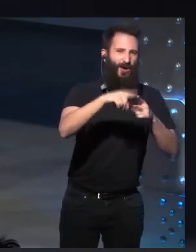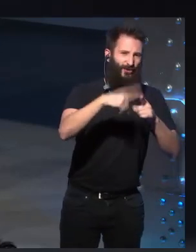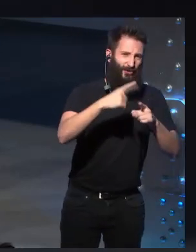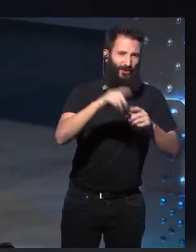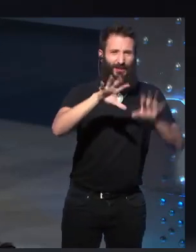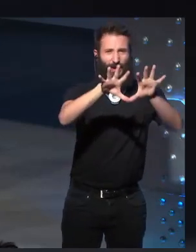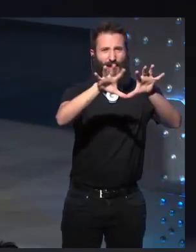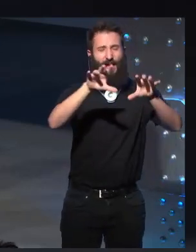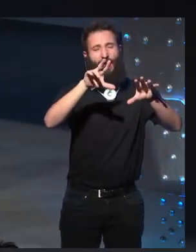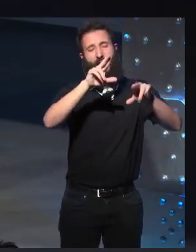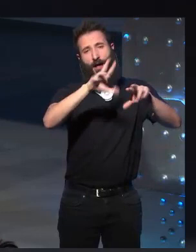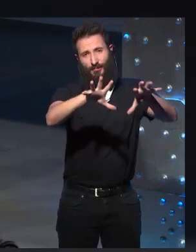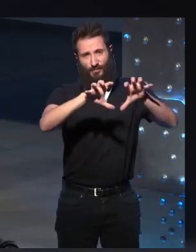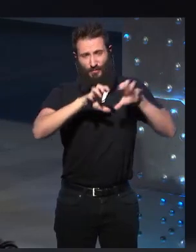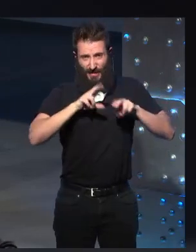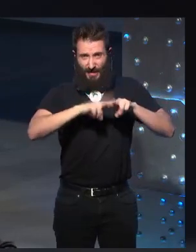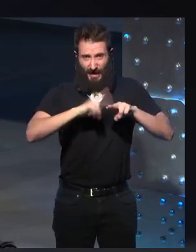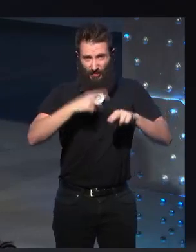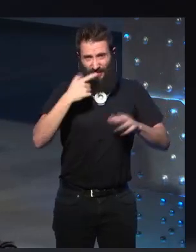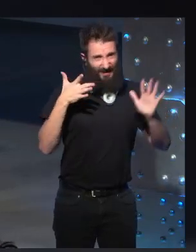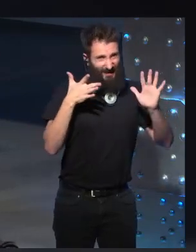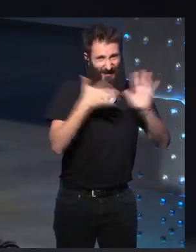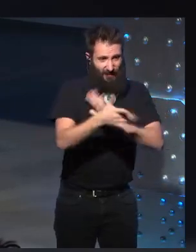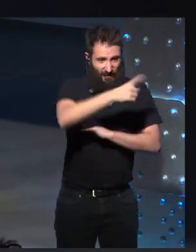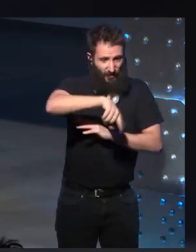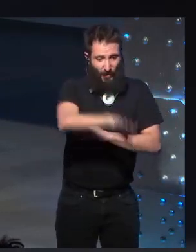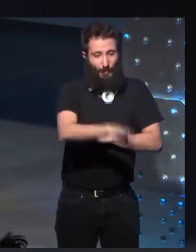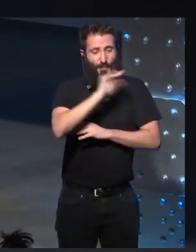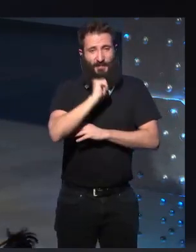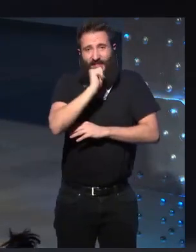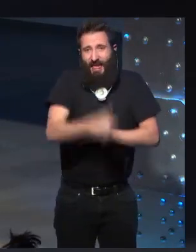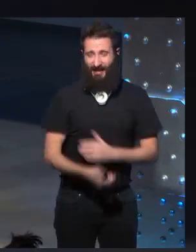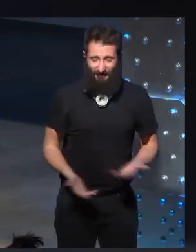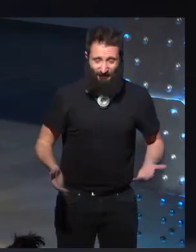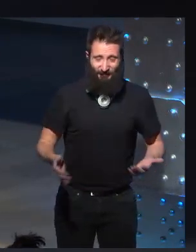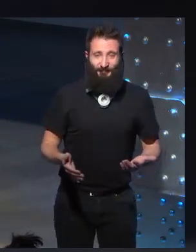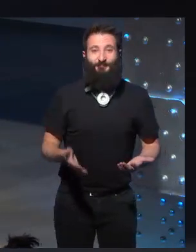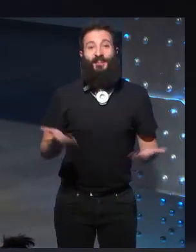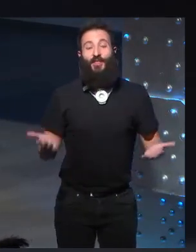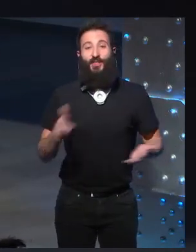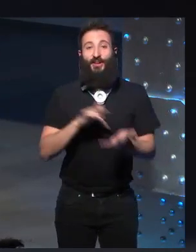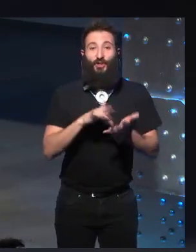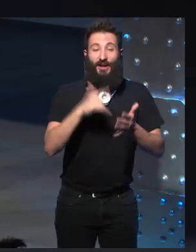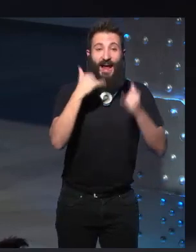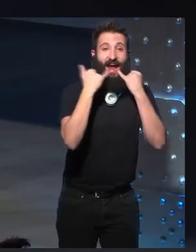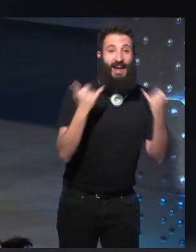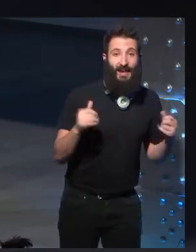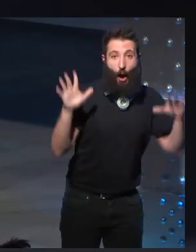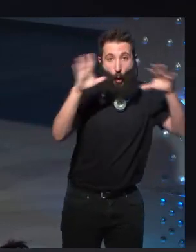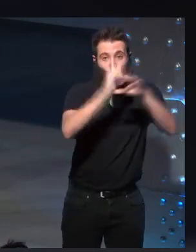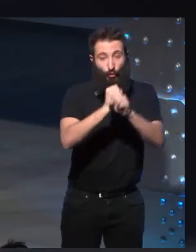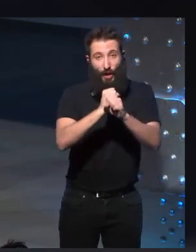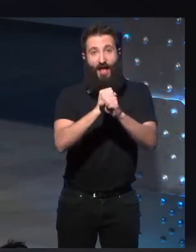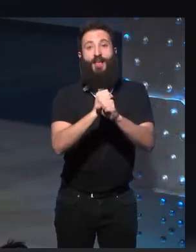in front of the name, that means we don't understand at all what it means. Nothing at all. So dark energy, we don't have a clue what it could